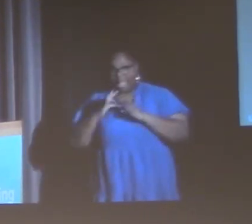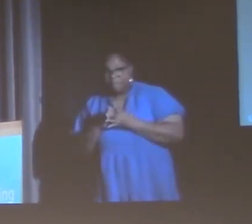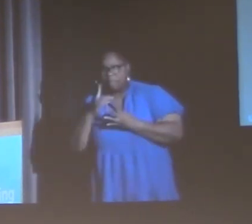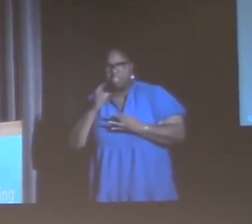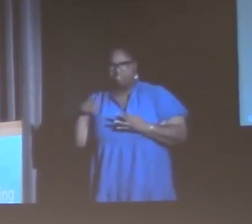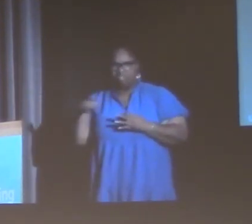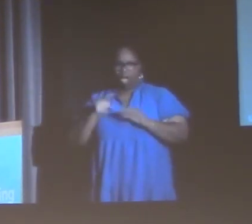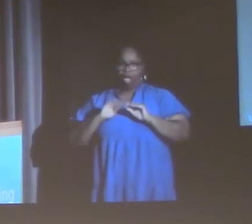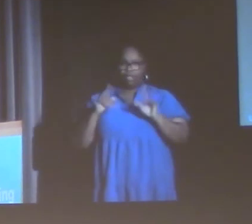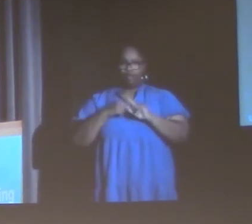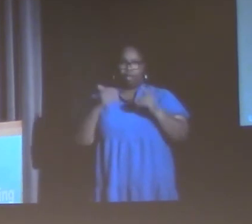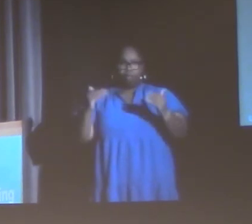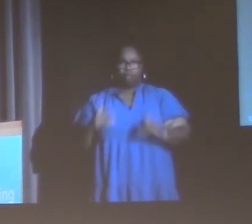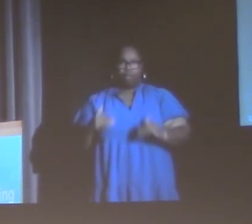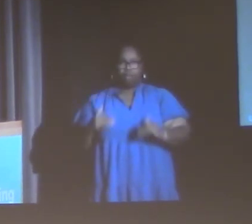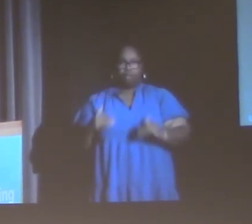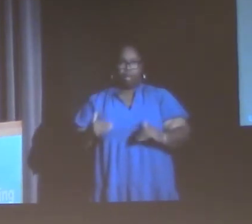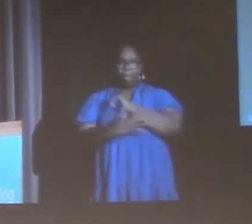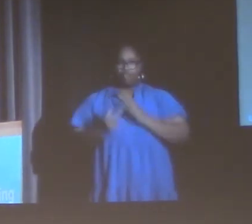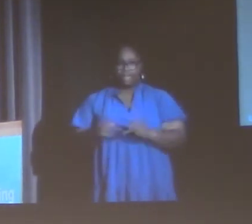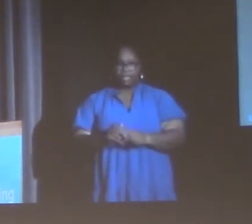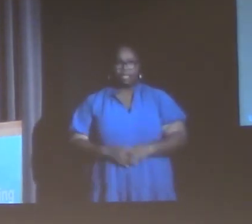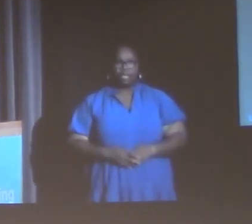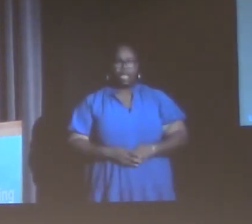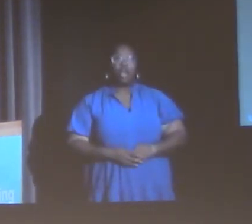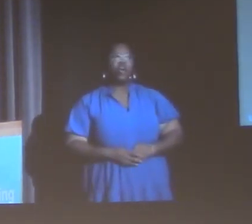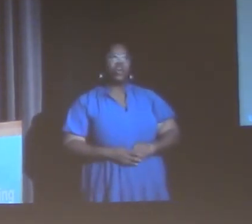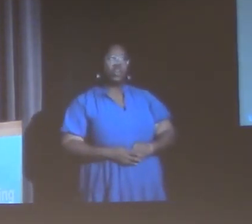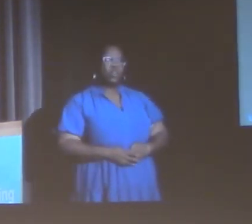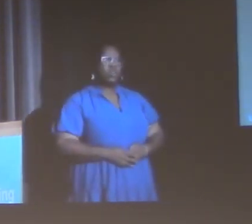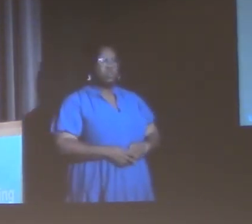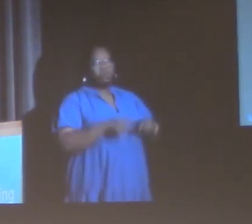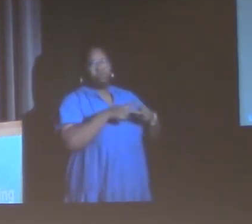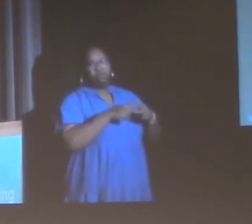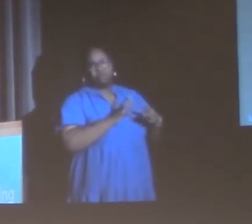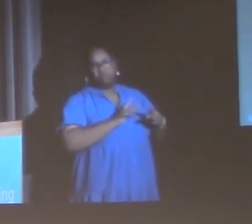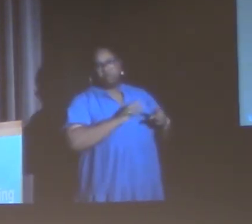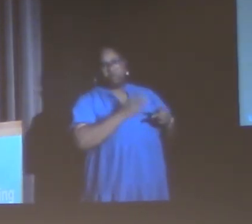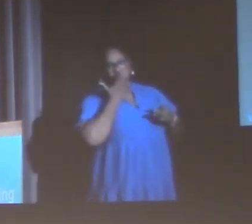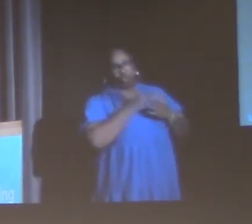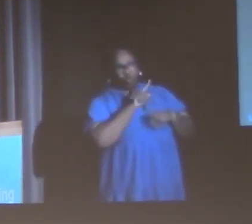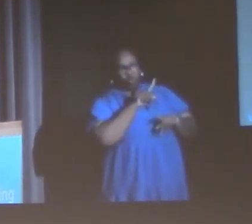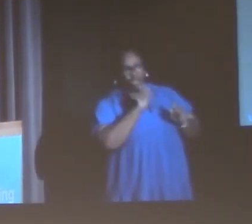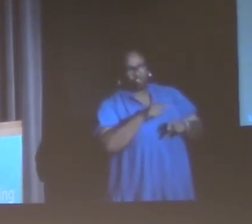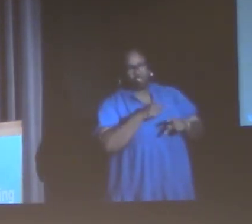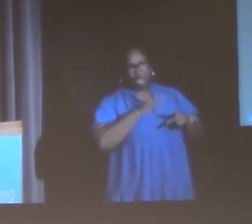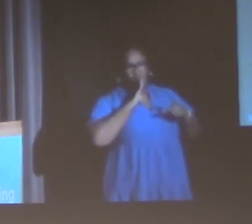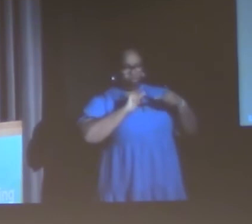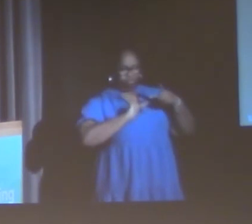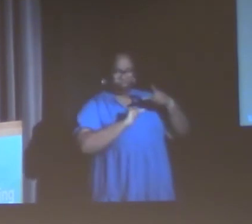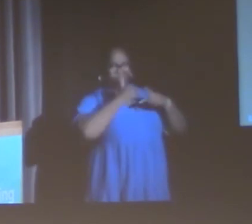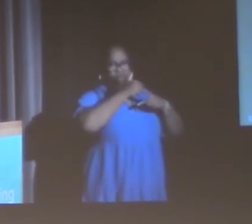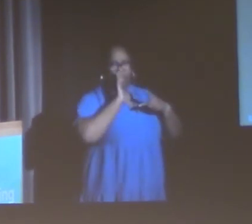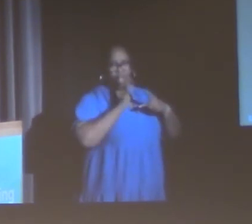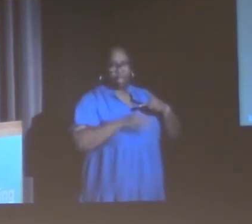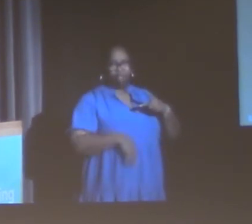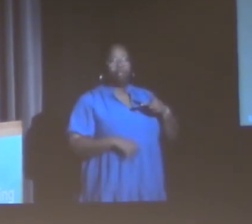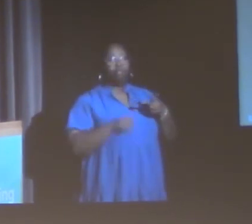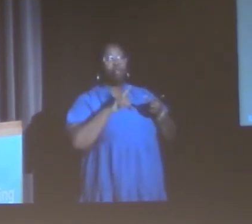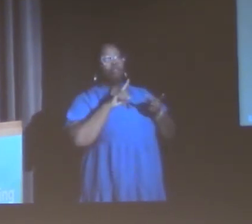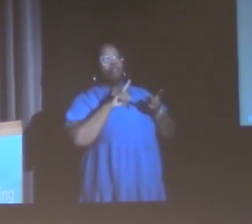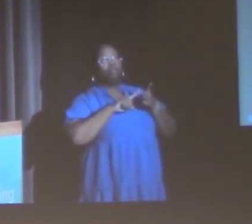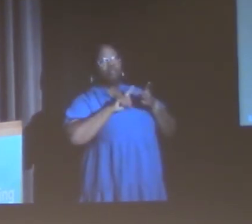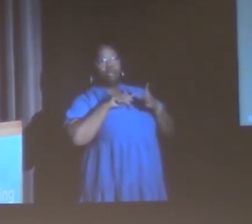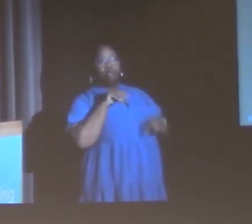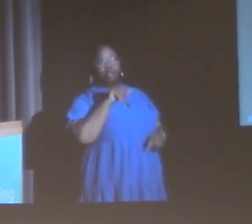impoverished place. Yeah, that's a great set of questions, and I'll answer backwards. So compensation wise, I was